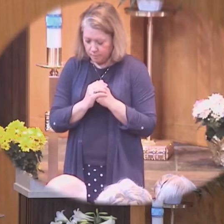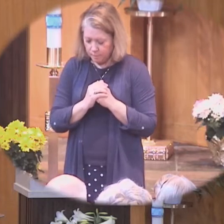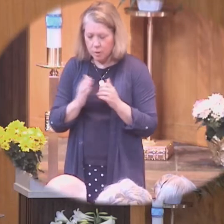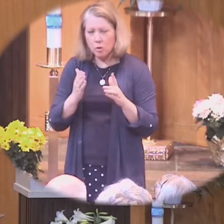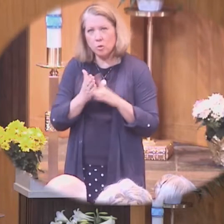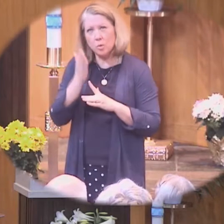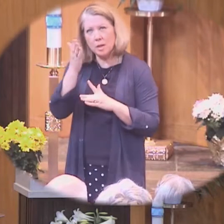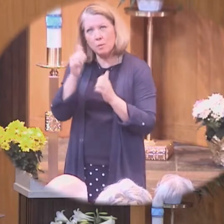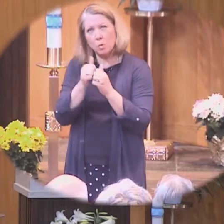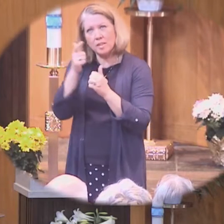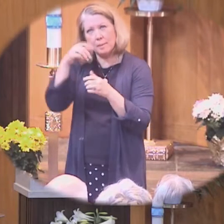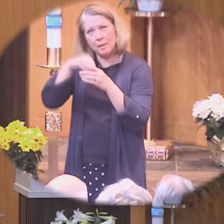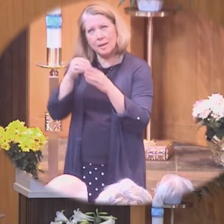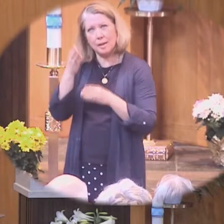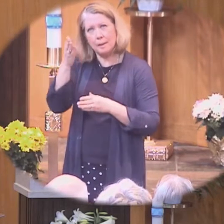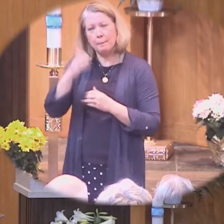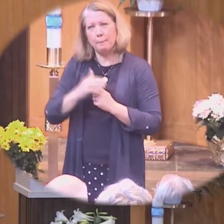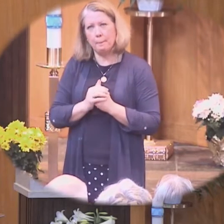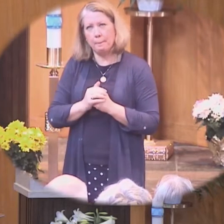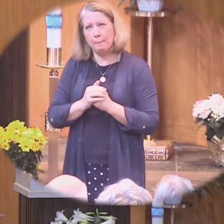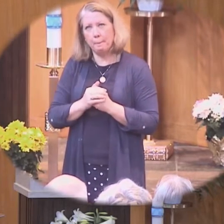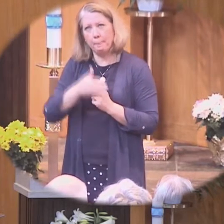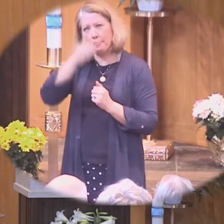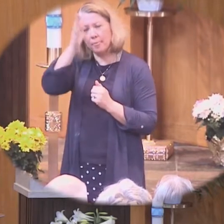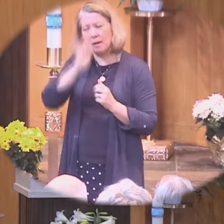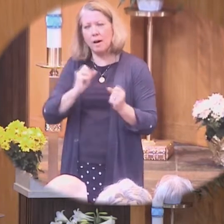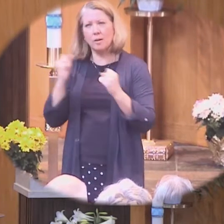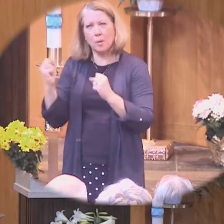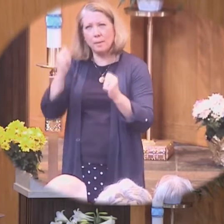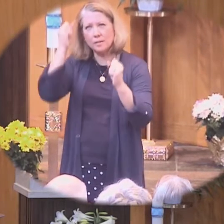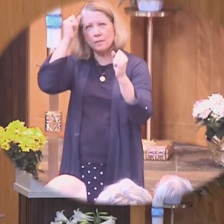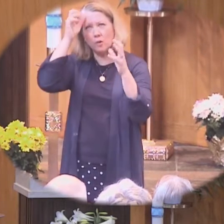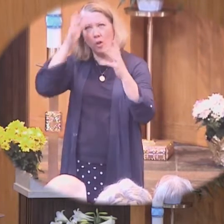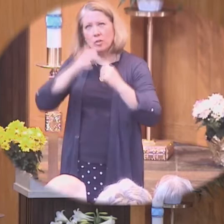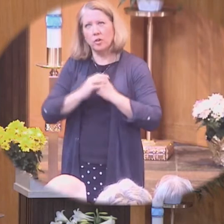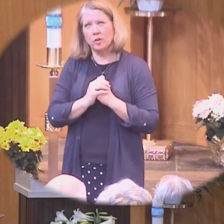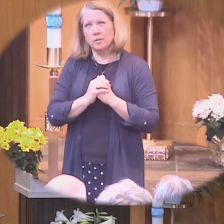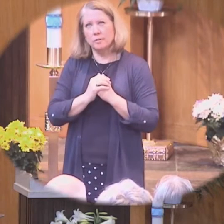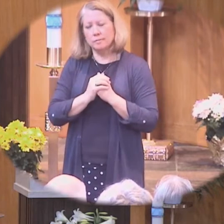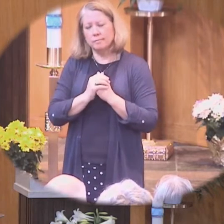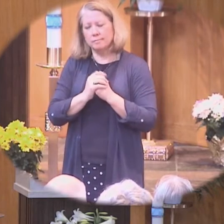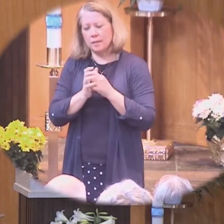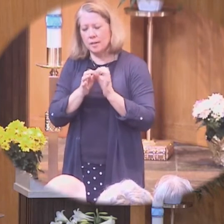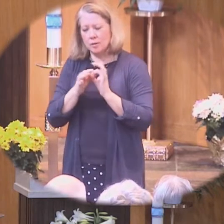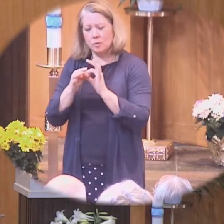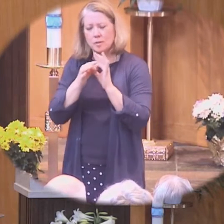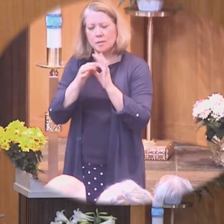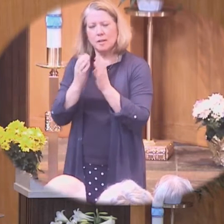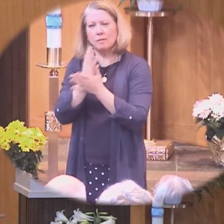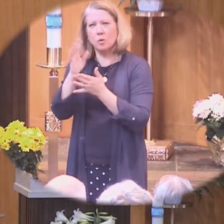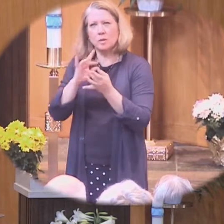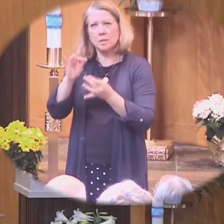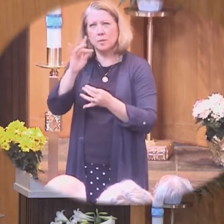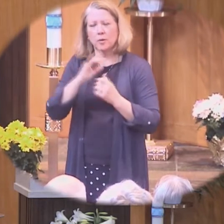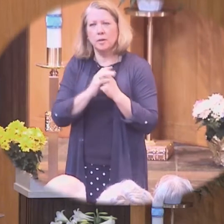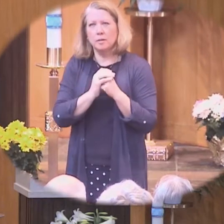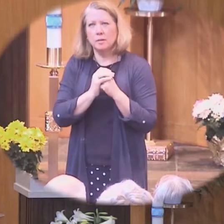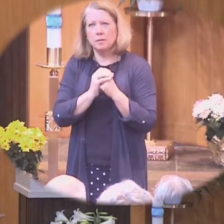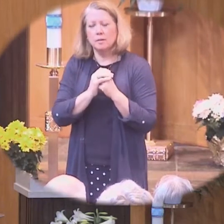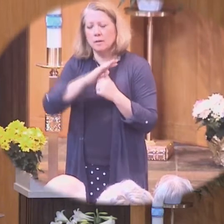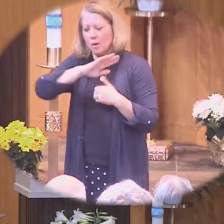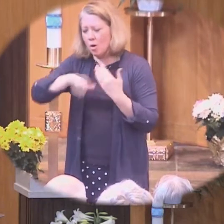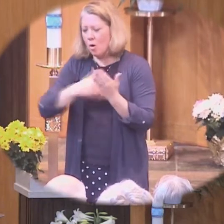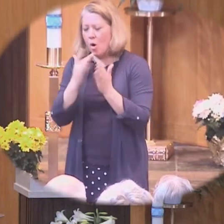Through him and with him and in him, O God Almighty Father, in the unity of the Holy Spirit,